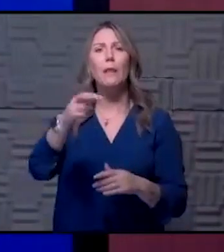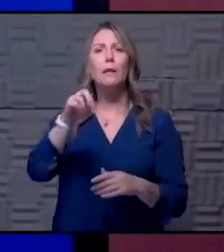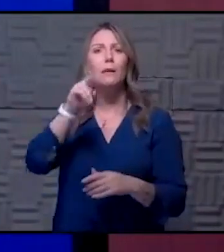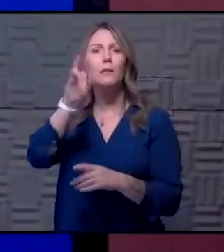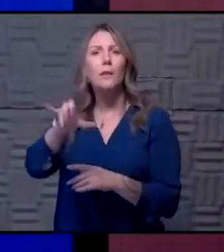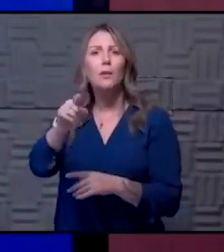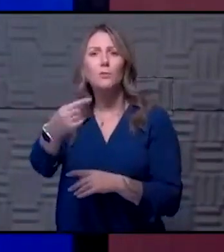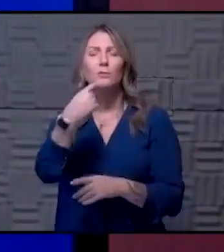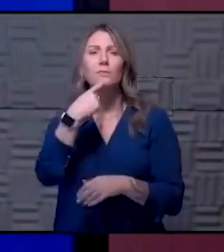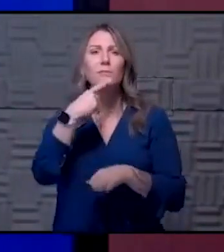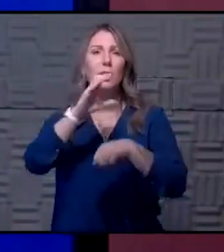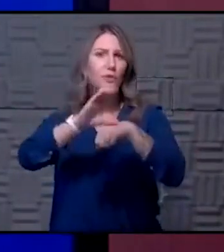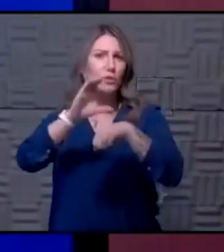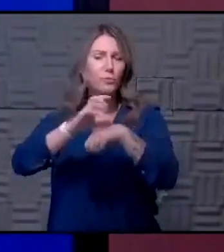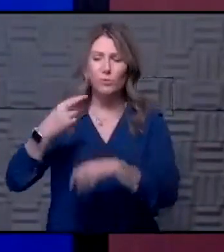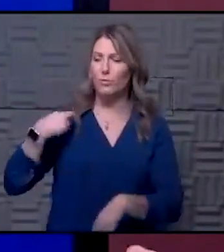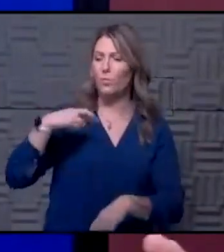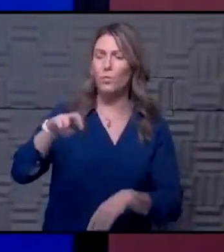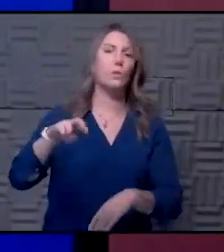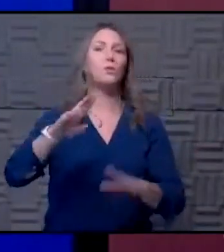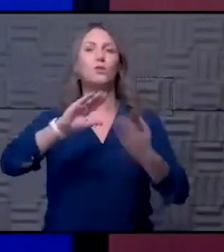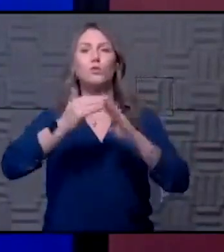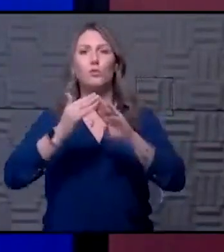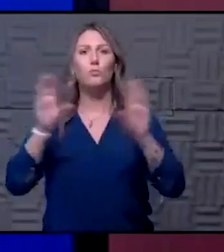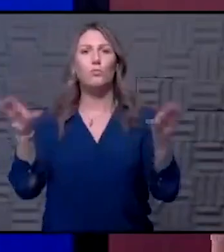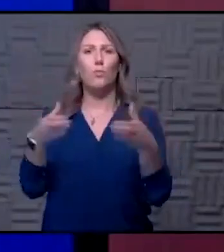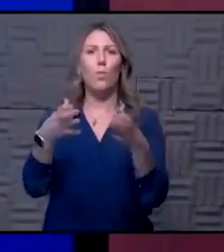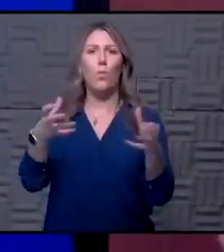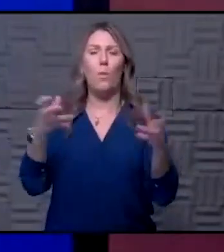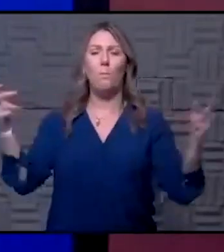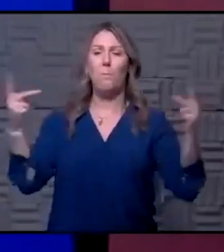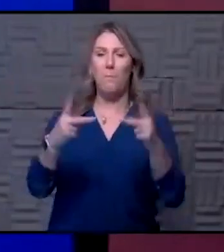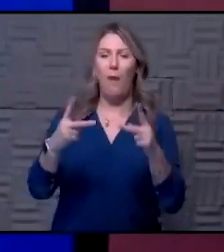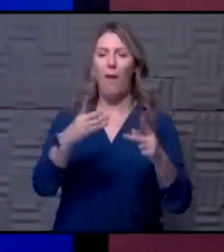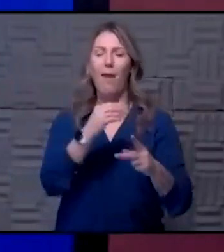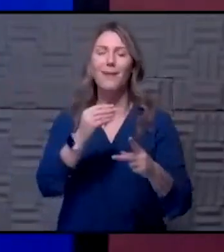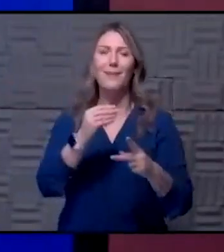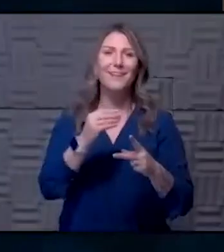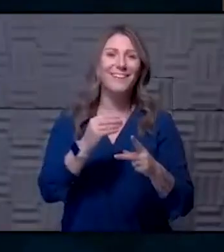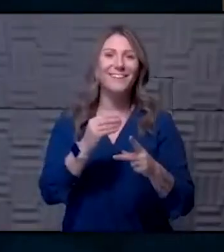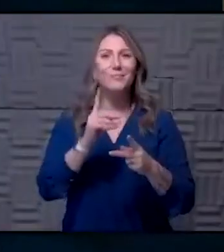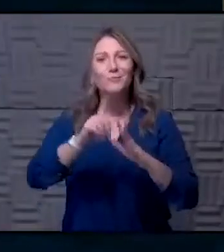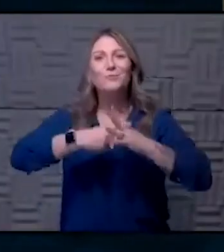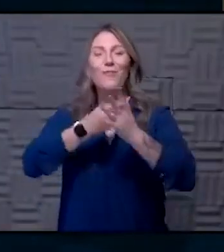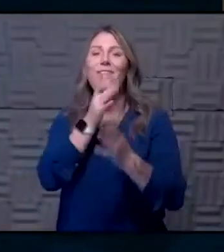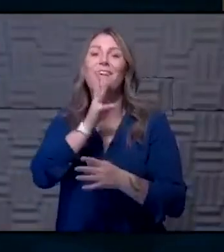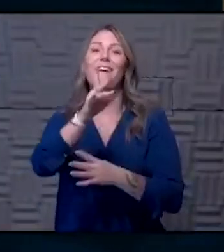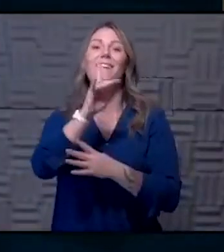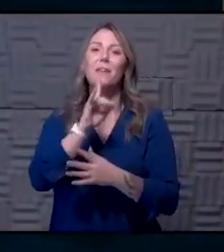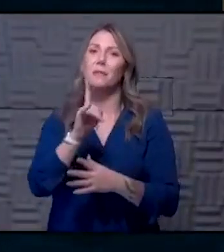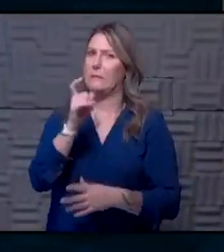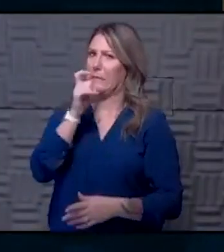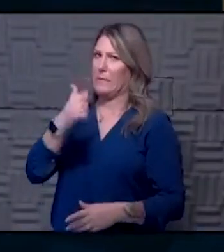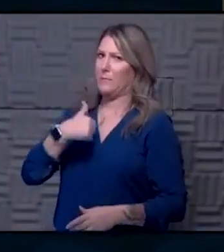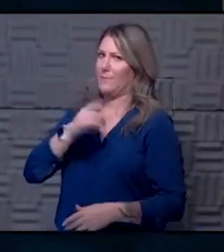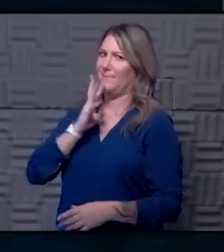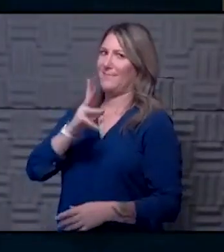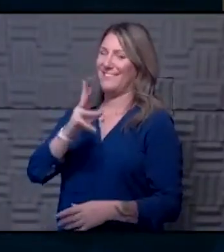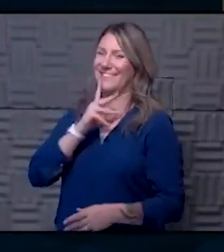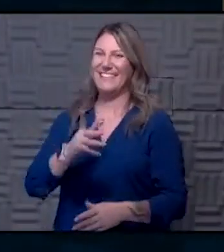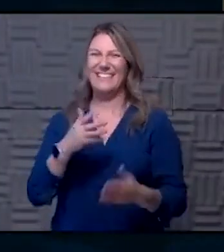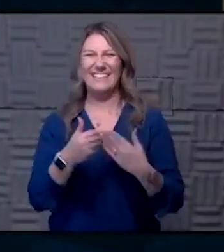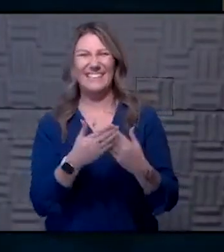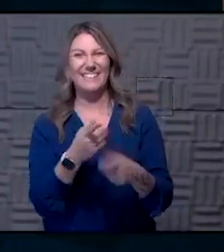to the church community, the religious community, who wants to get back together, close proximity, and start singing? They don't want me to sing, by the way. Everybody knows